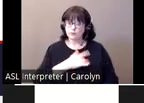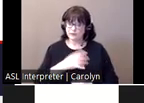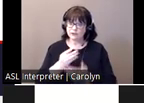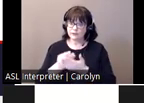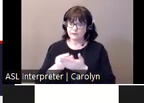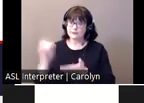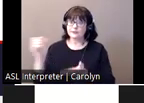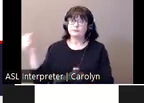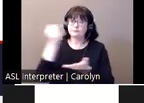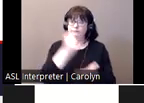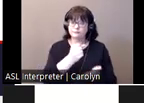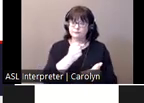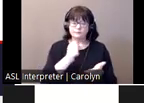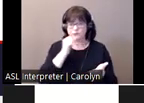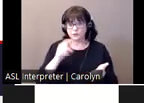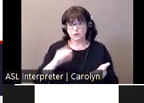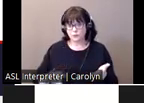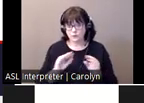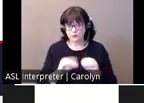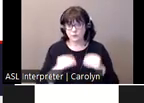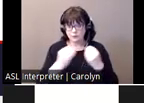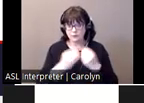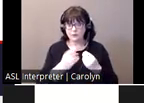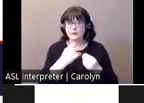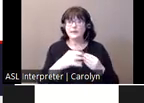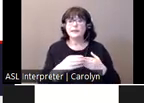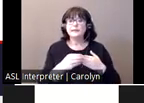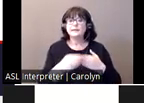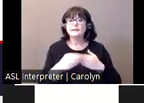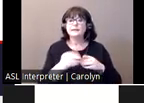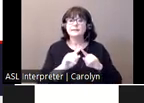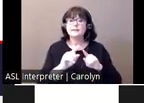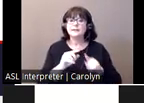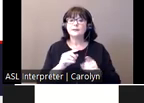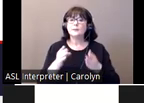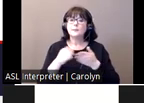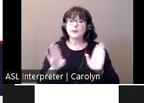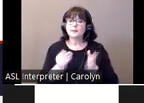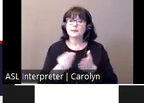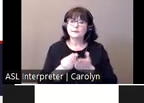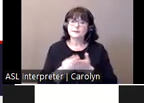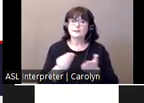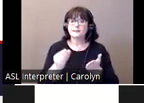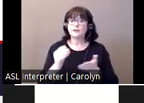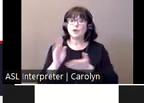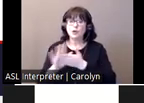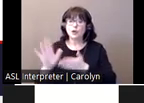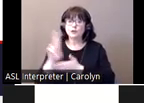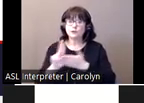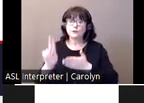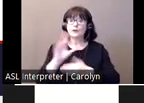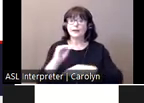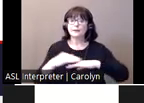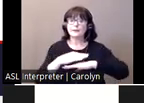funded nonprofit organization that leads a consortium of the province's publicly funded colleges, universities, and Indigenous